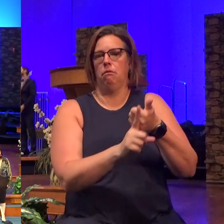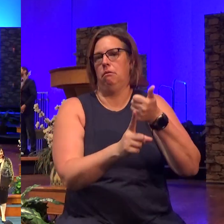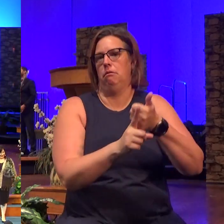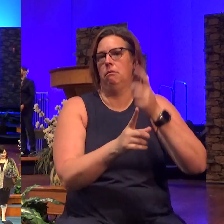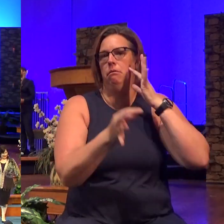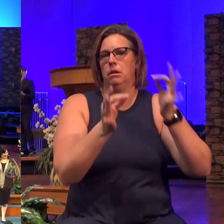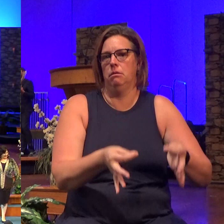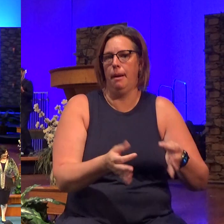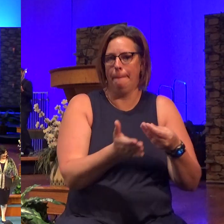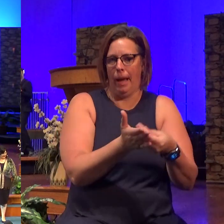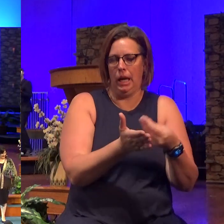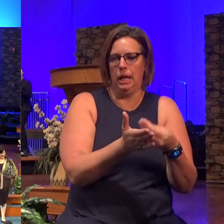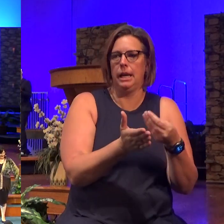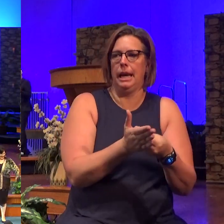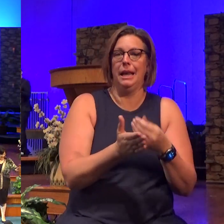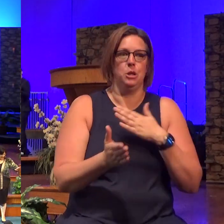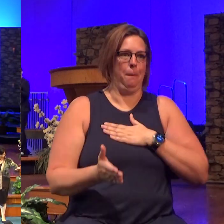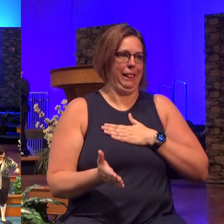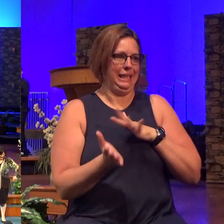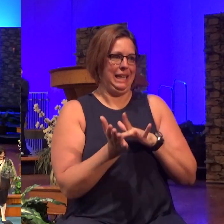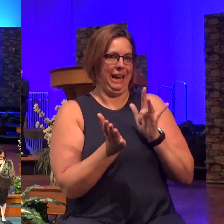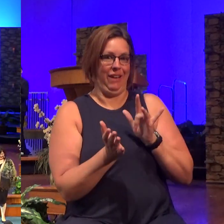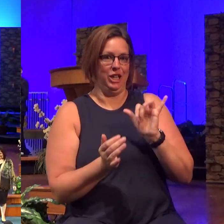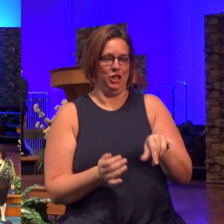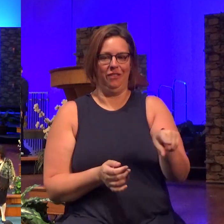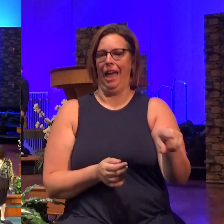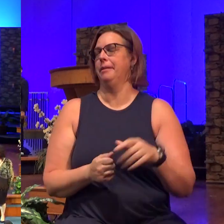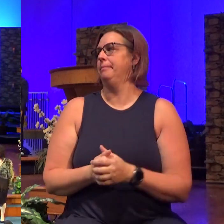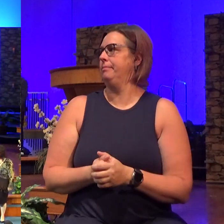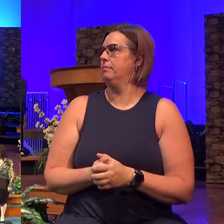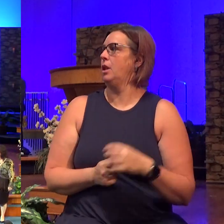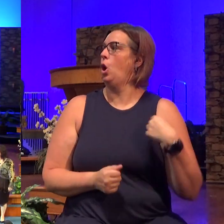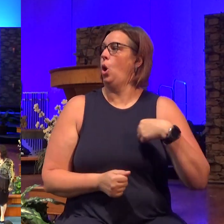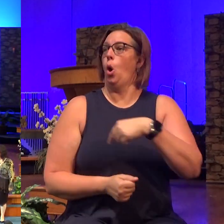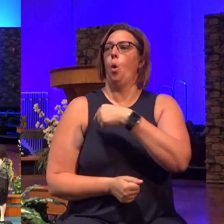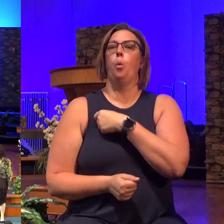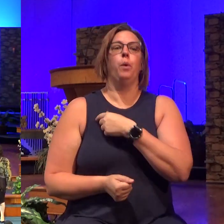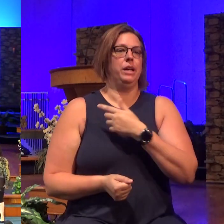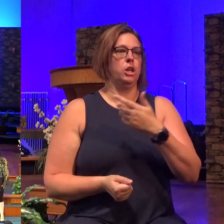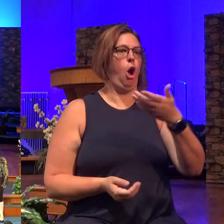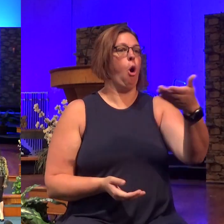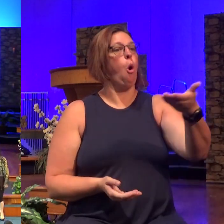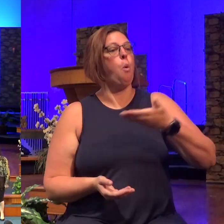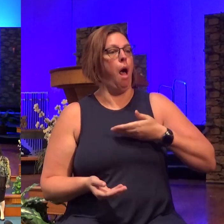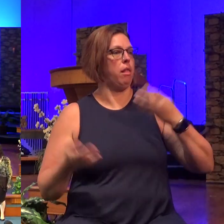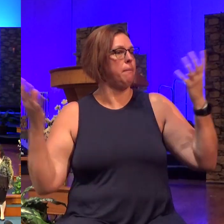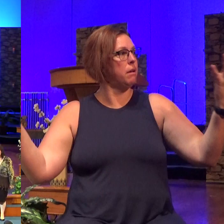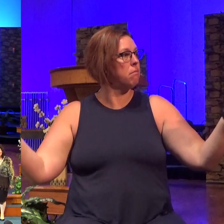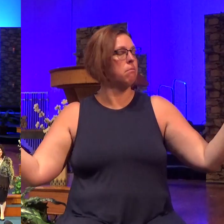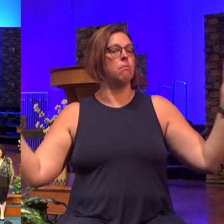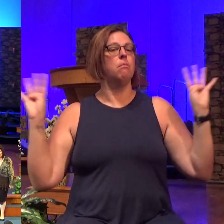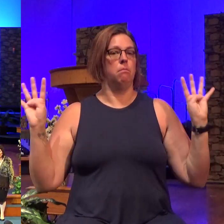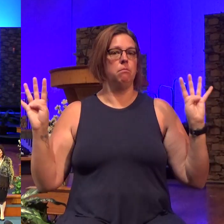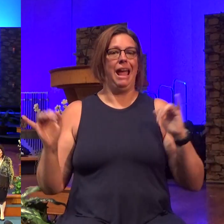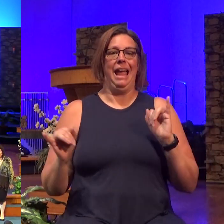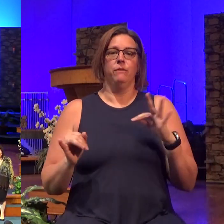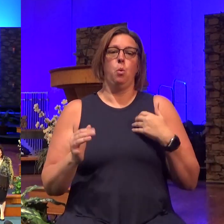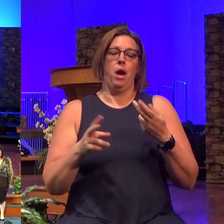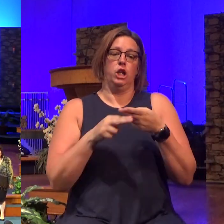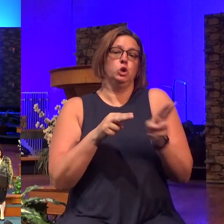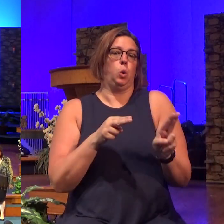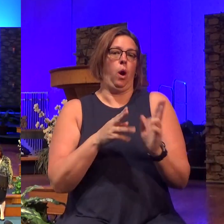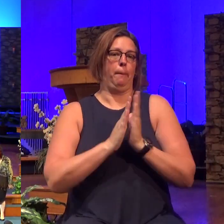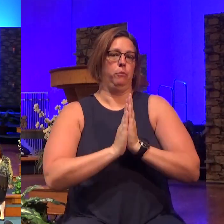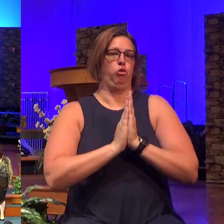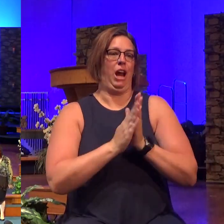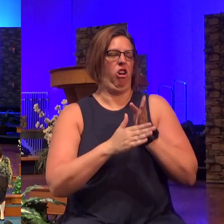of that after the service. And we are welcoming our practitioners down here in front. And so if you'd like a short affirmative prayer after